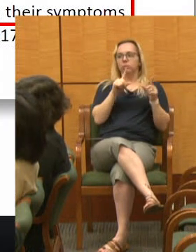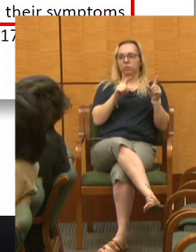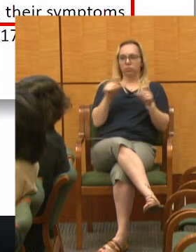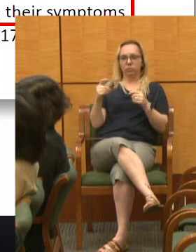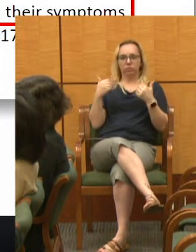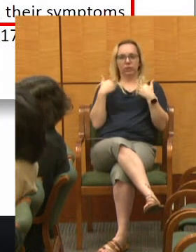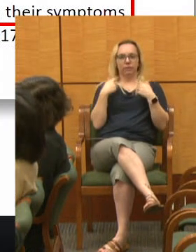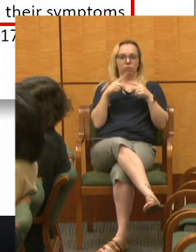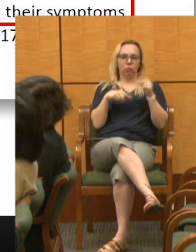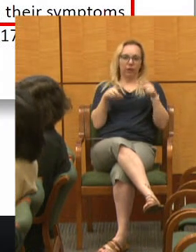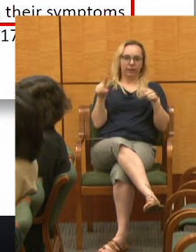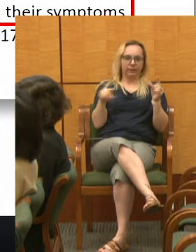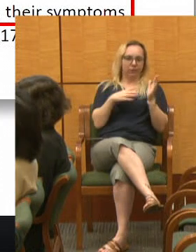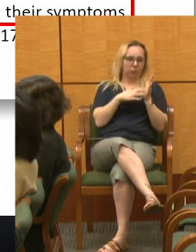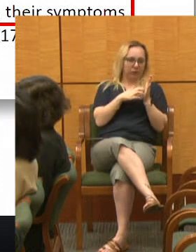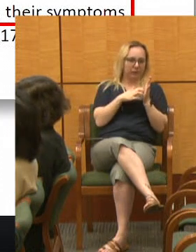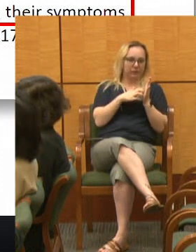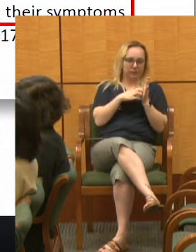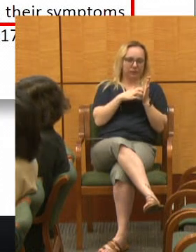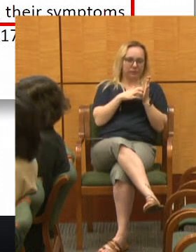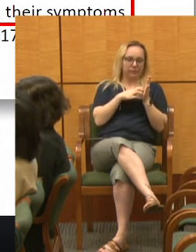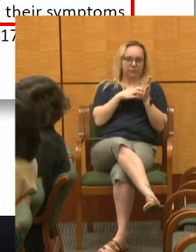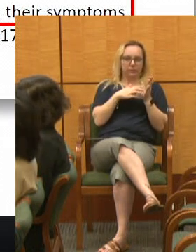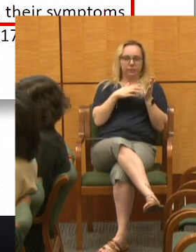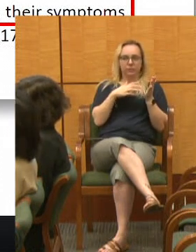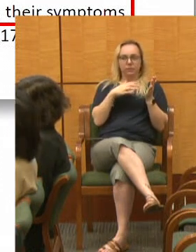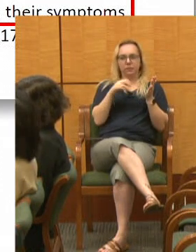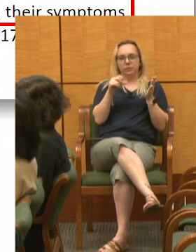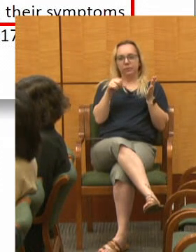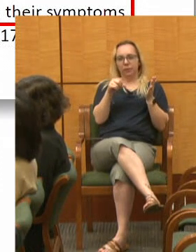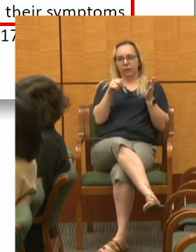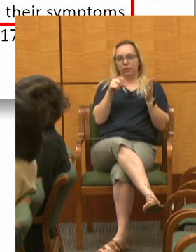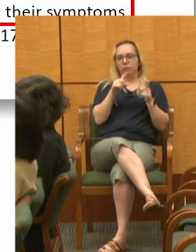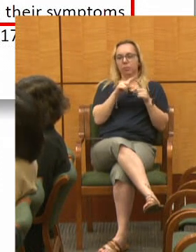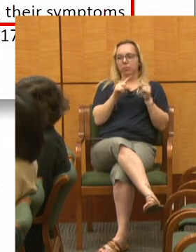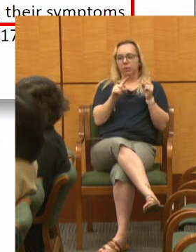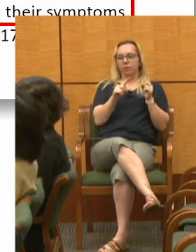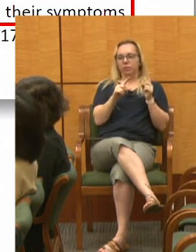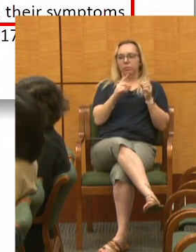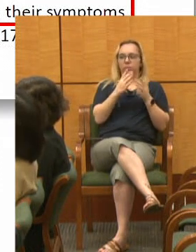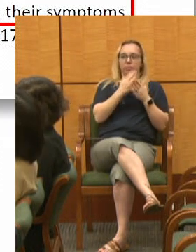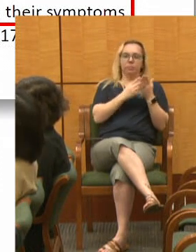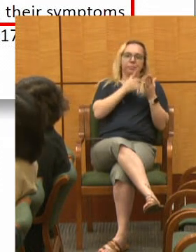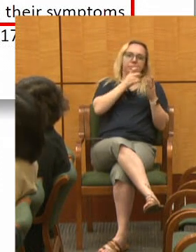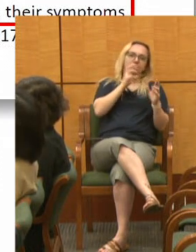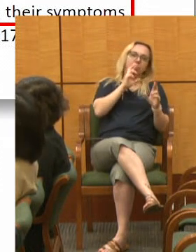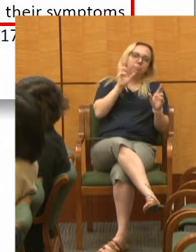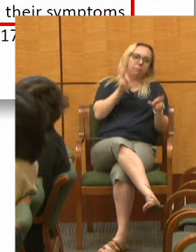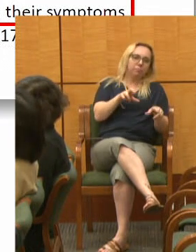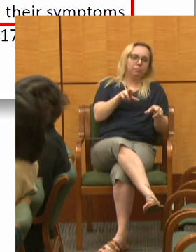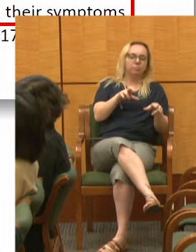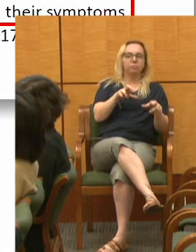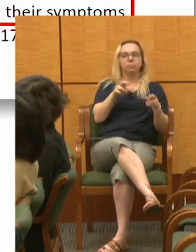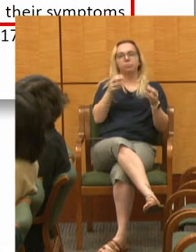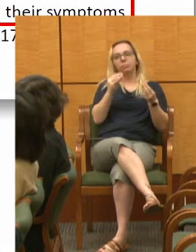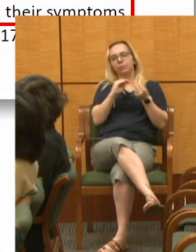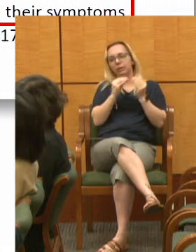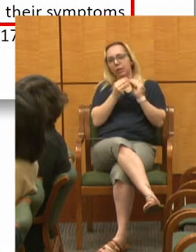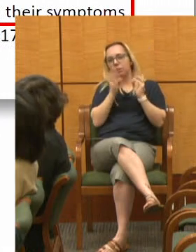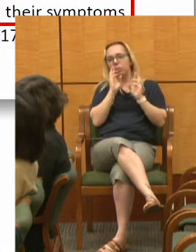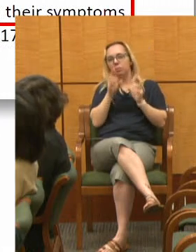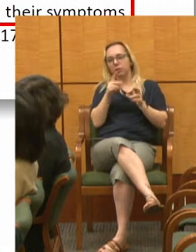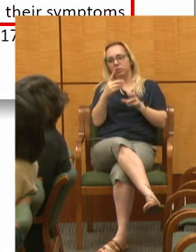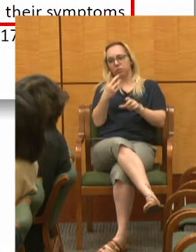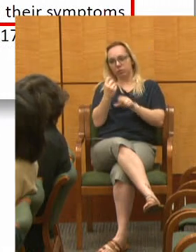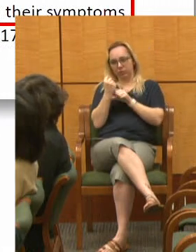of weaknesses inherent to their design. Part of that is who's going to respond to the survey and the number of responses that you get, and I have